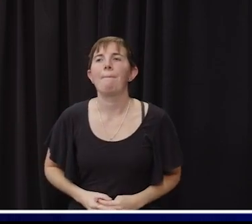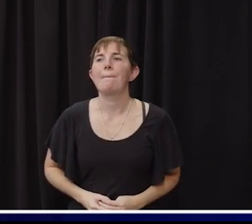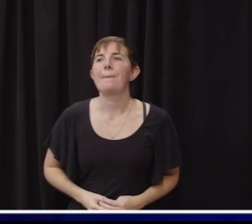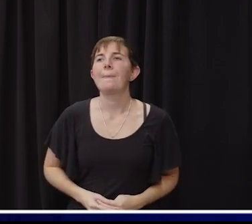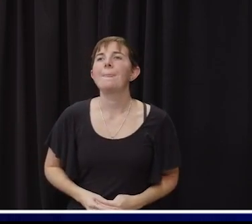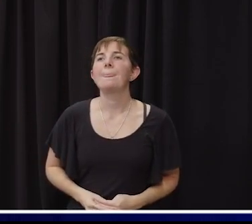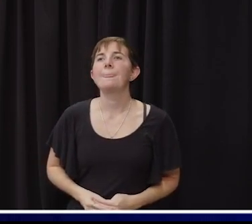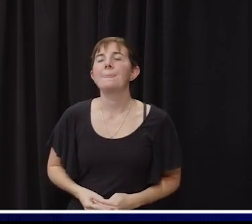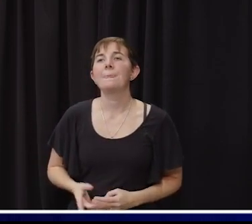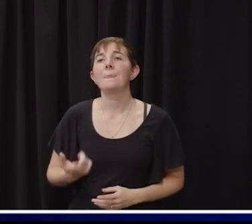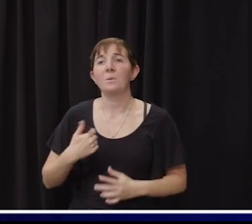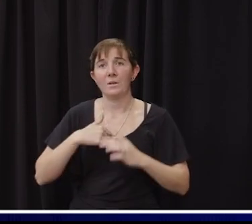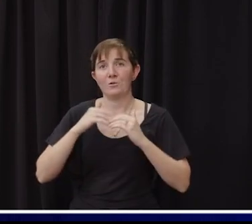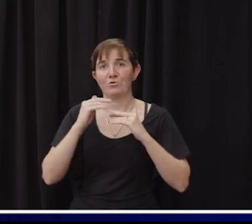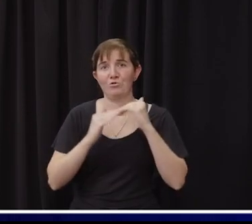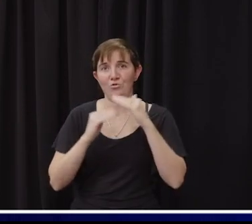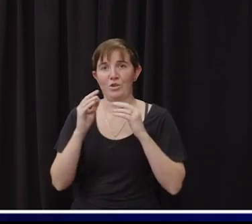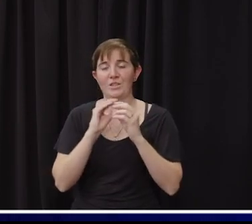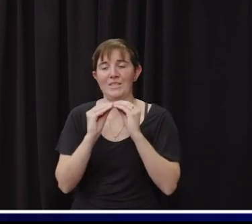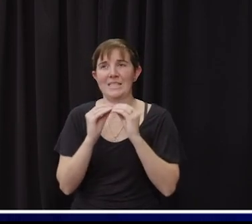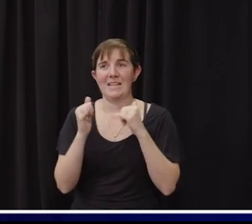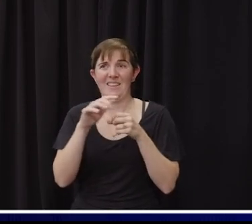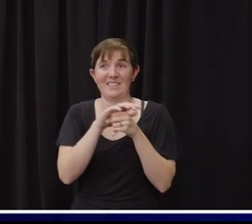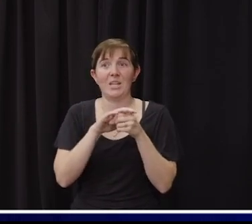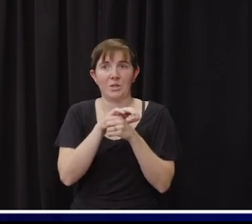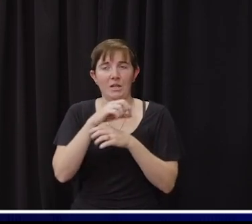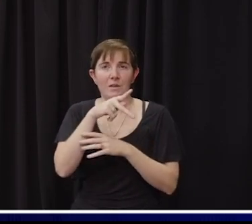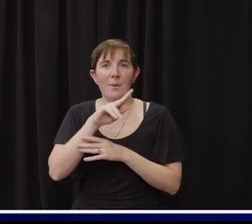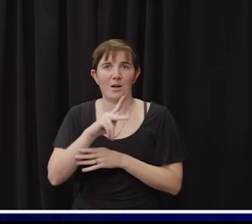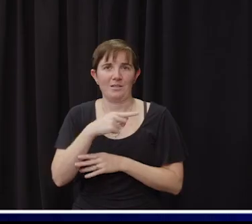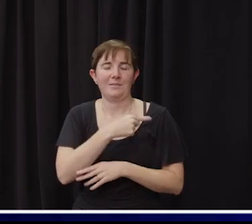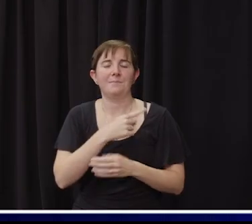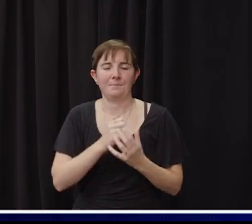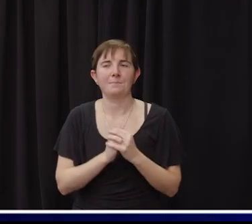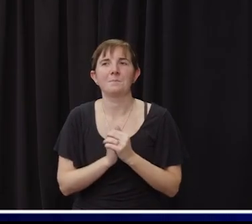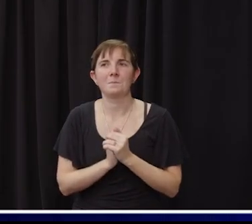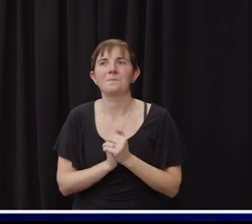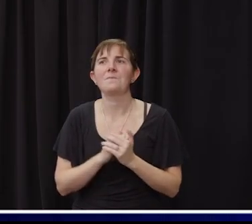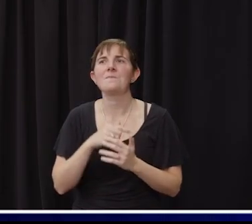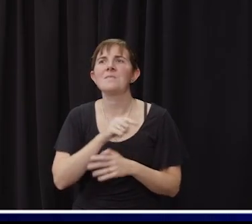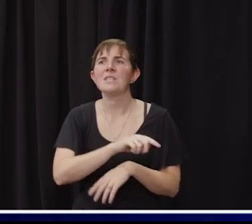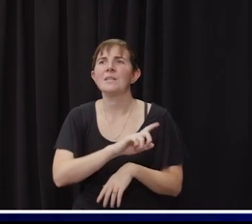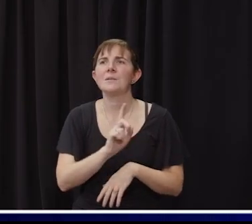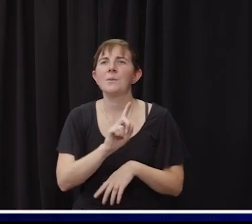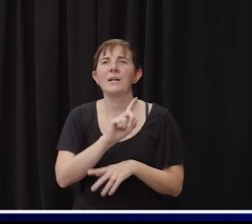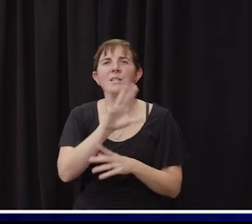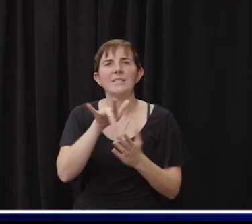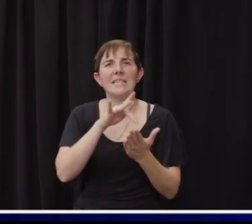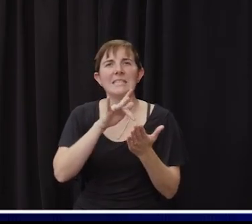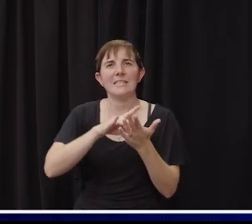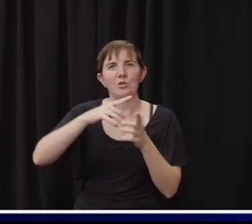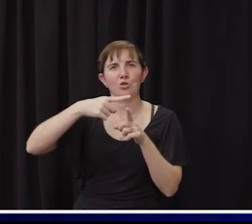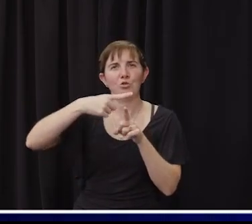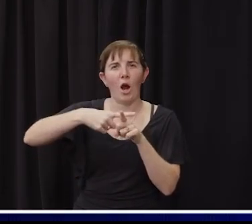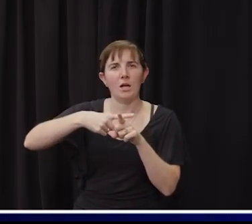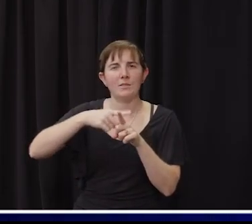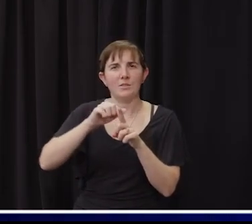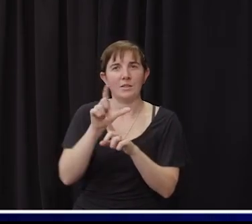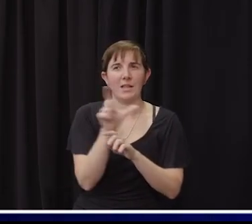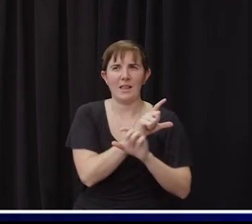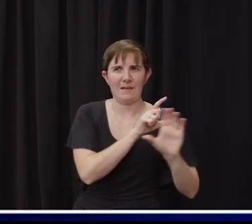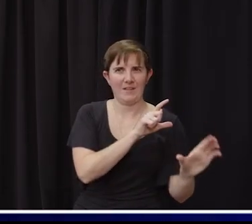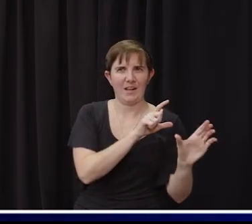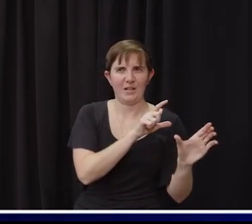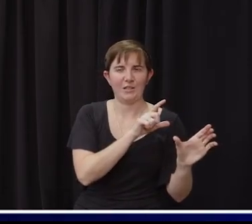So we are under construction in this area of the park as well. This is right at Center Cross, is on the left side of the